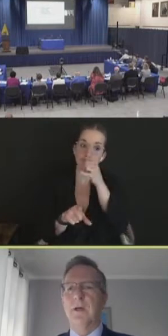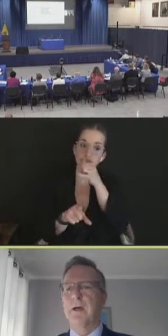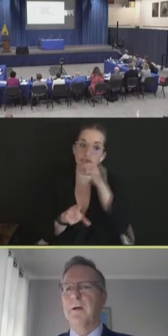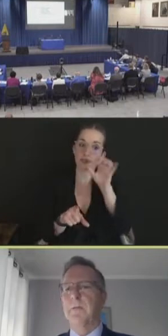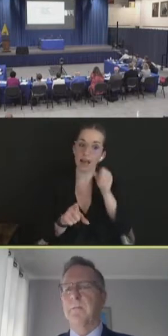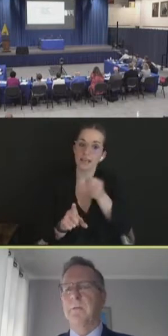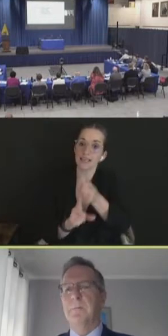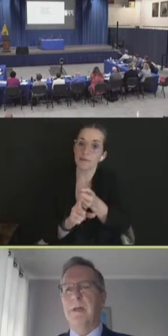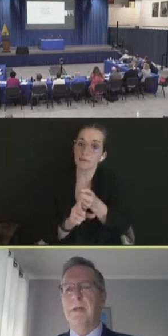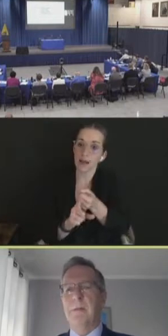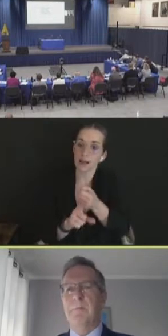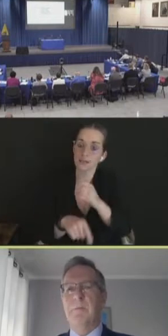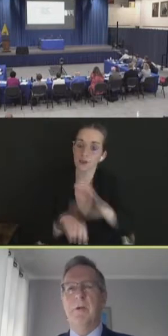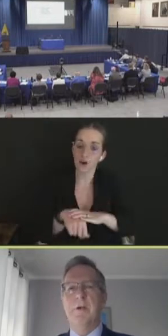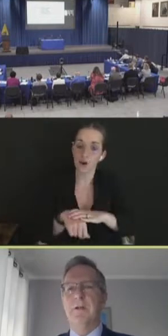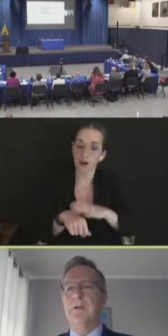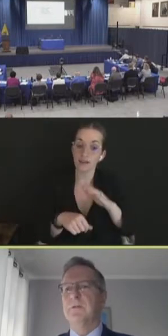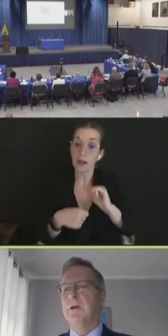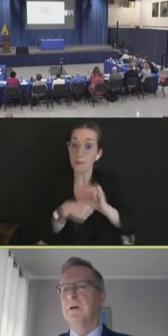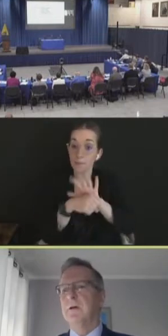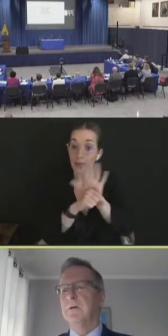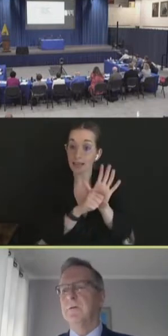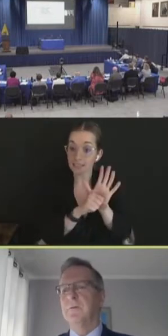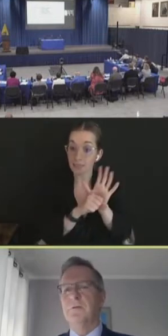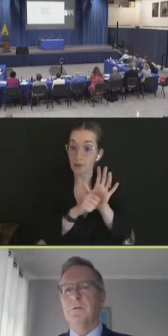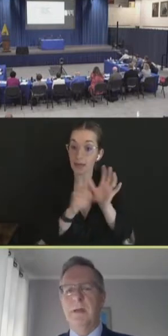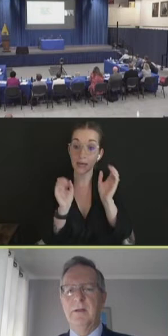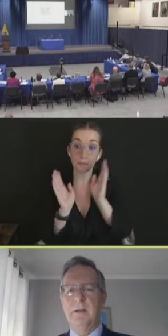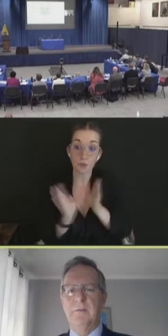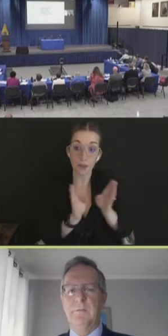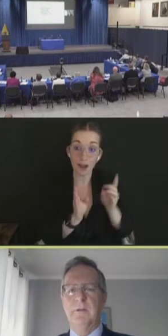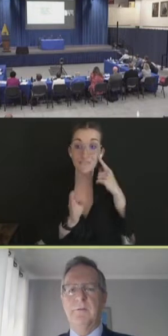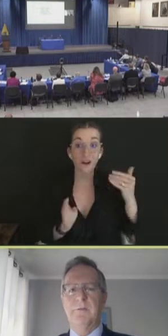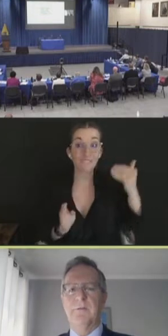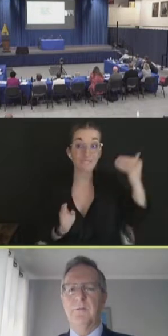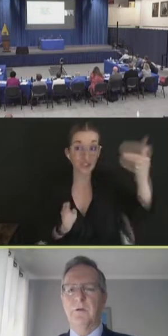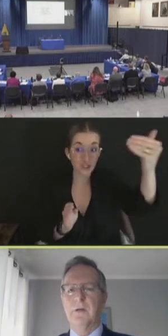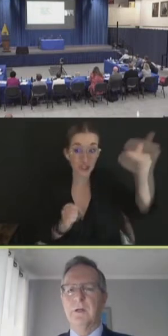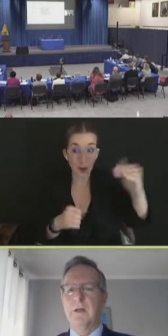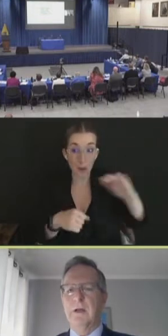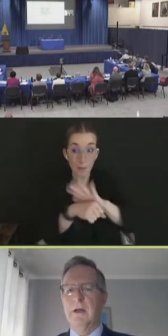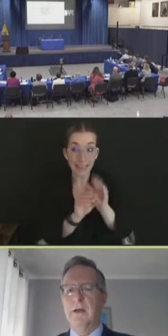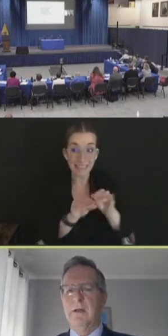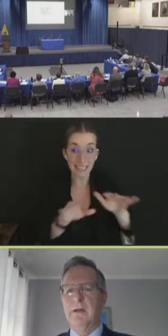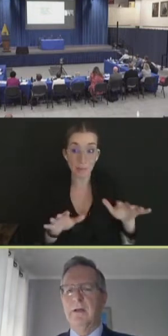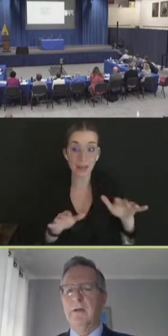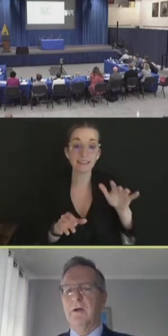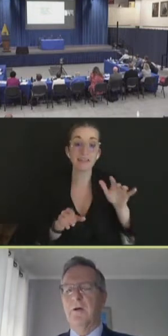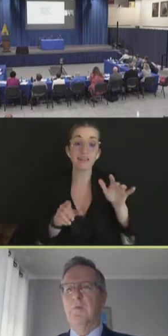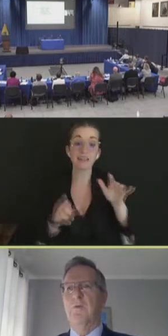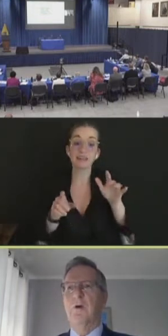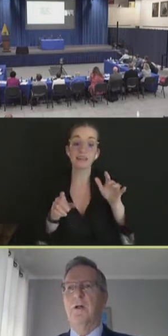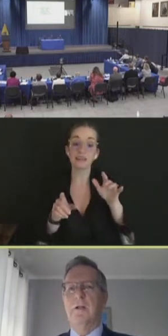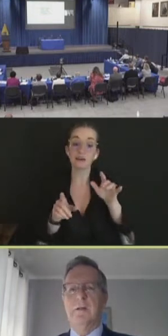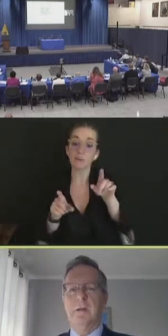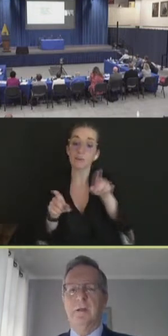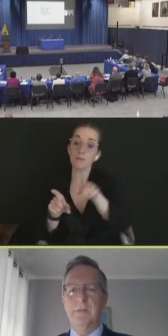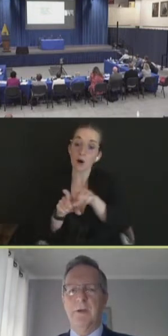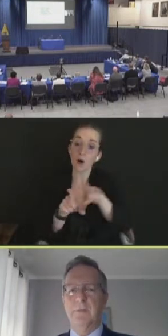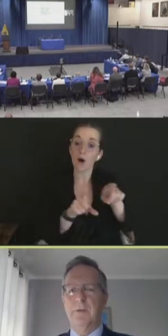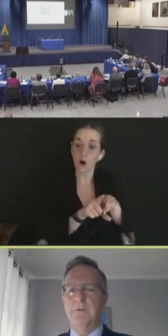for pandemic preparedness for future pandemics, but also for our